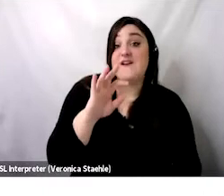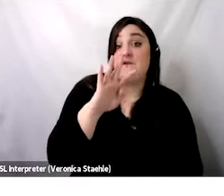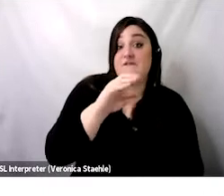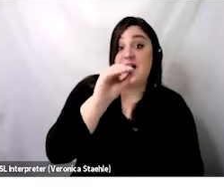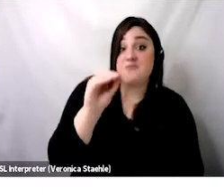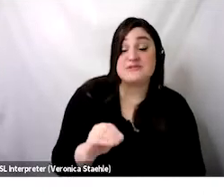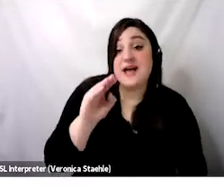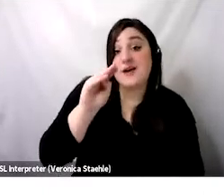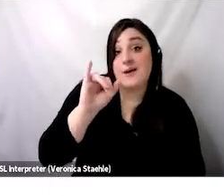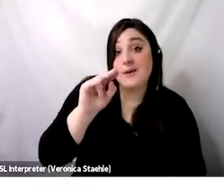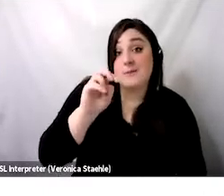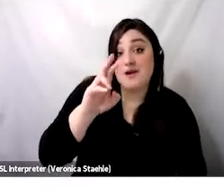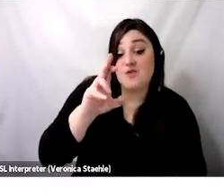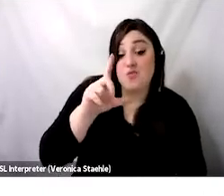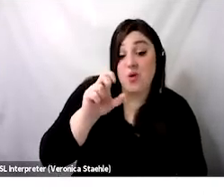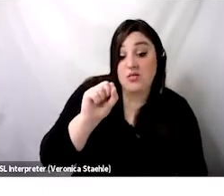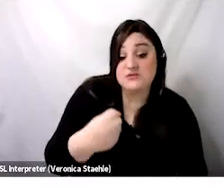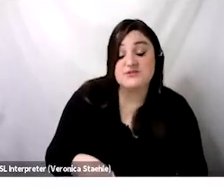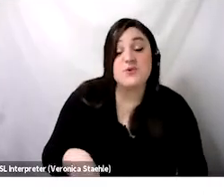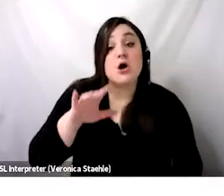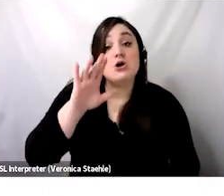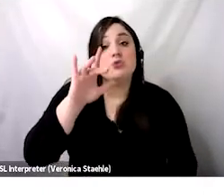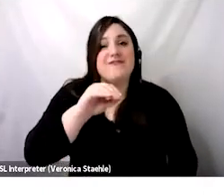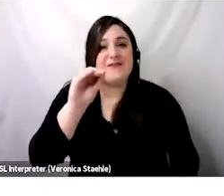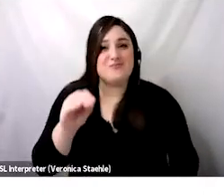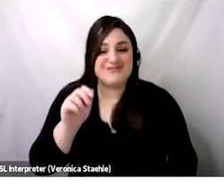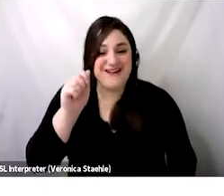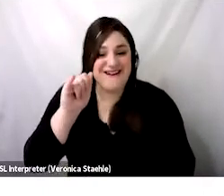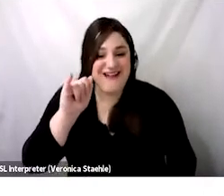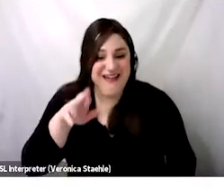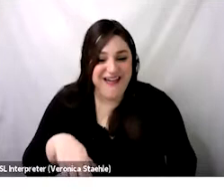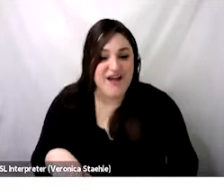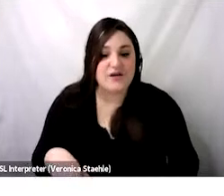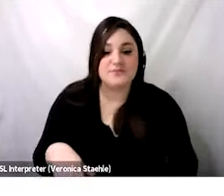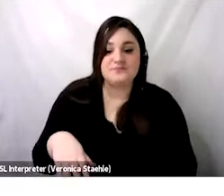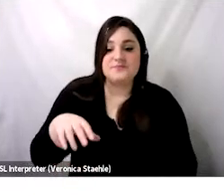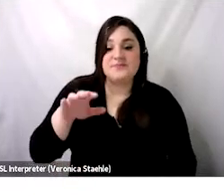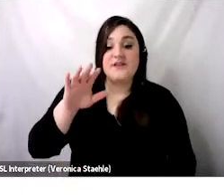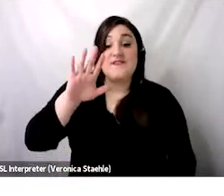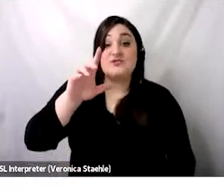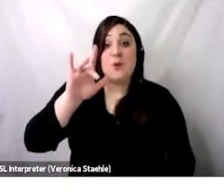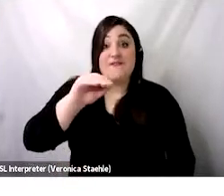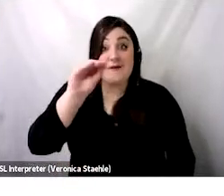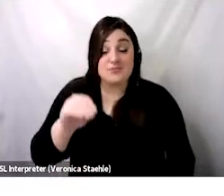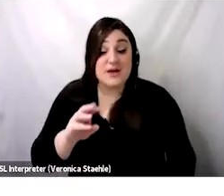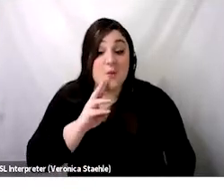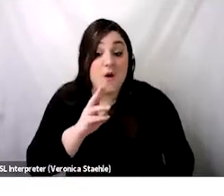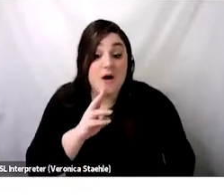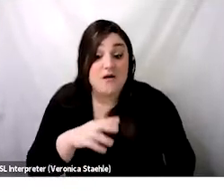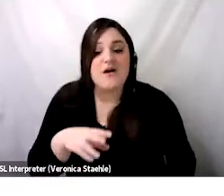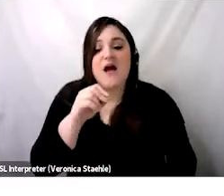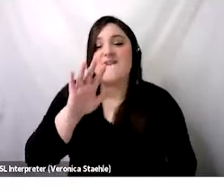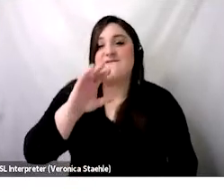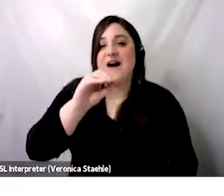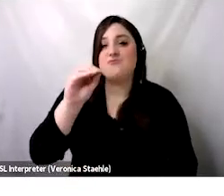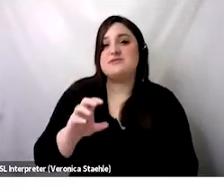25% water, and 5% of organic matter. Soil is the foundation of our ecosystem, an